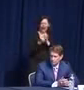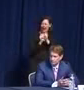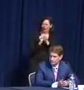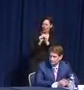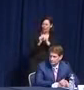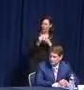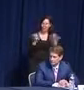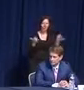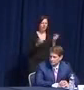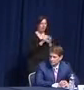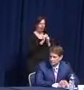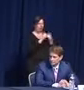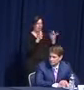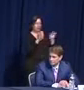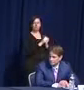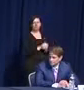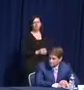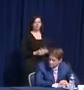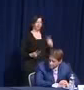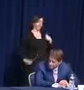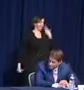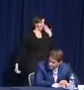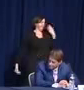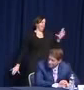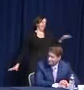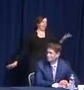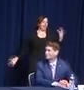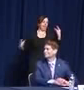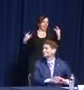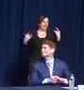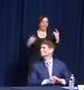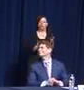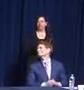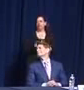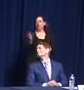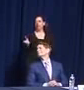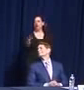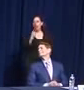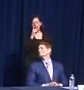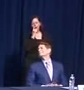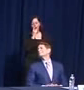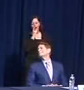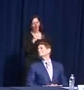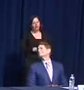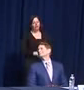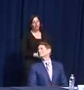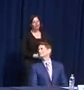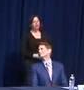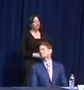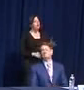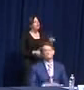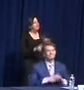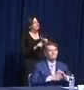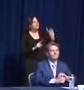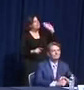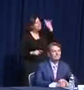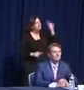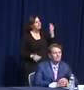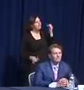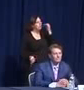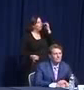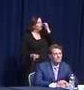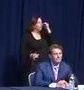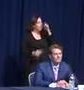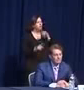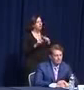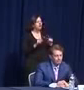how do you deal That's with above that my other pay glove? grade. That's that No, I mean, it sounds Yeah, I silly, mean, but you turn them